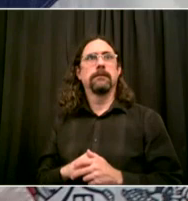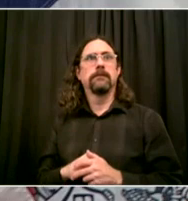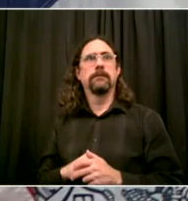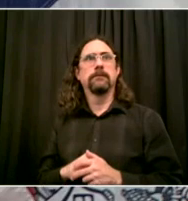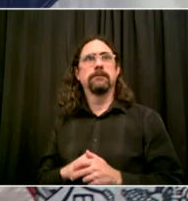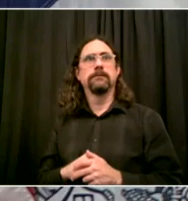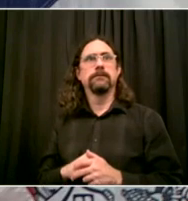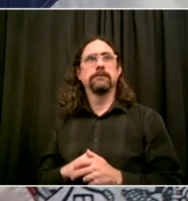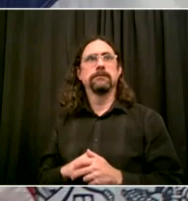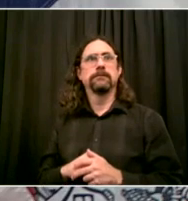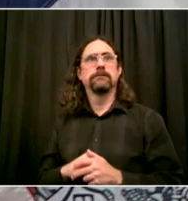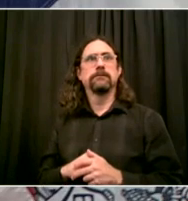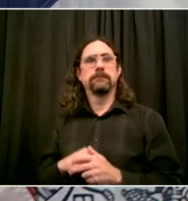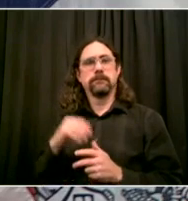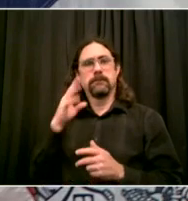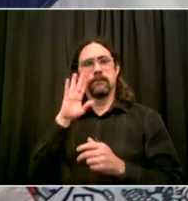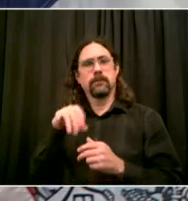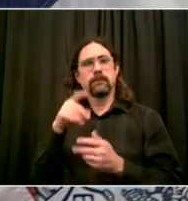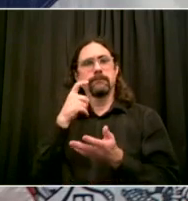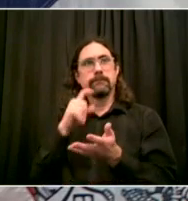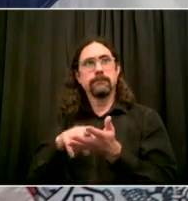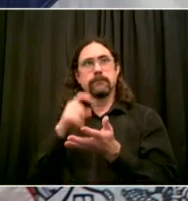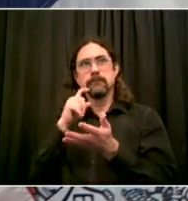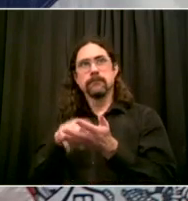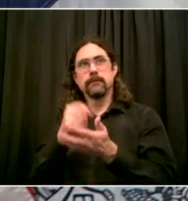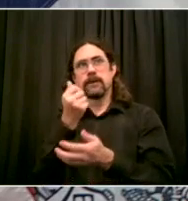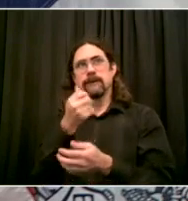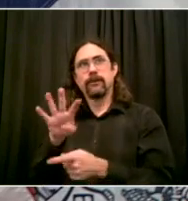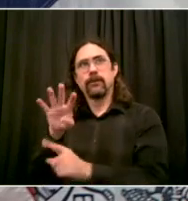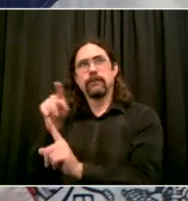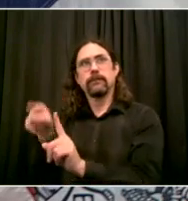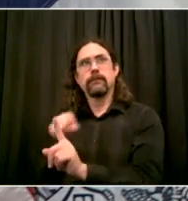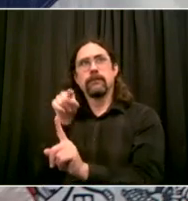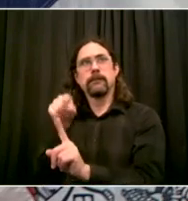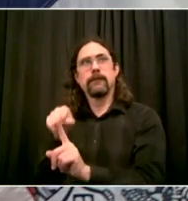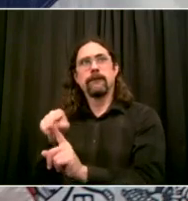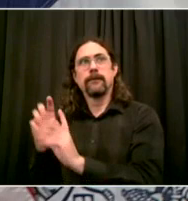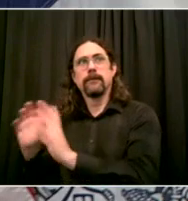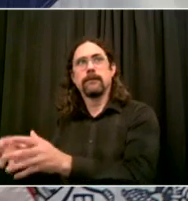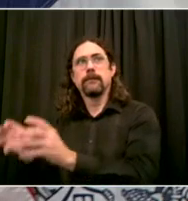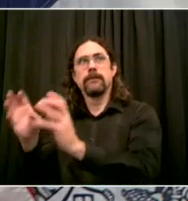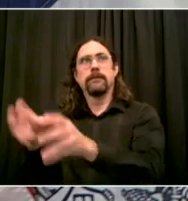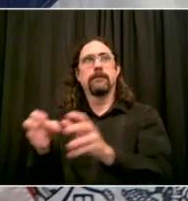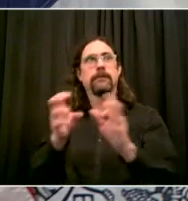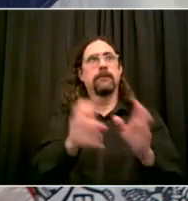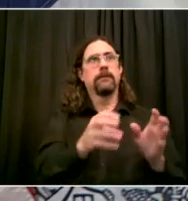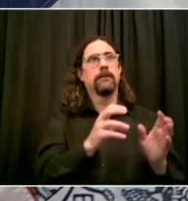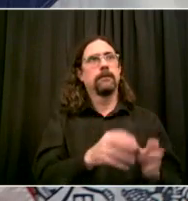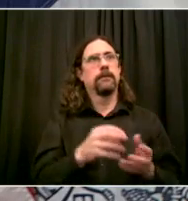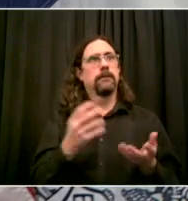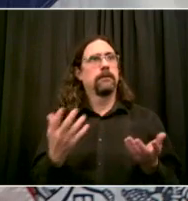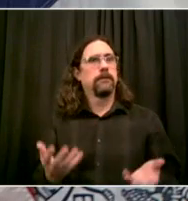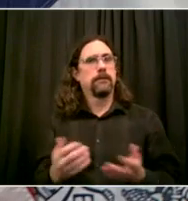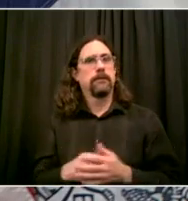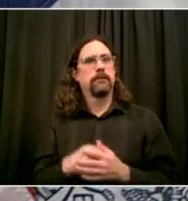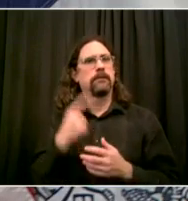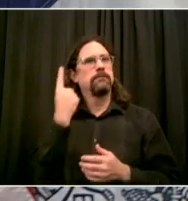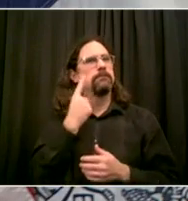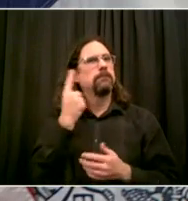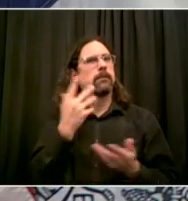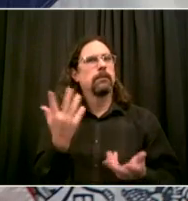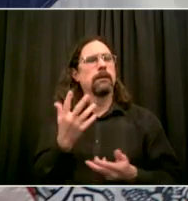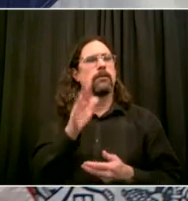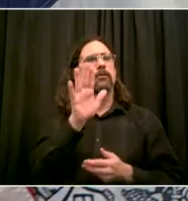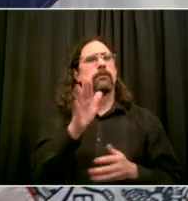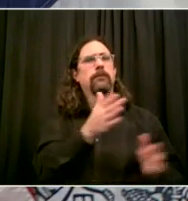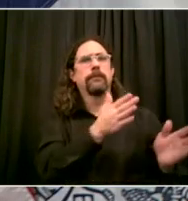these gatherings and events that cases are being tracked to? Yeah, and I'll start as the layman here and say that,